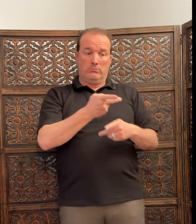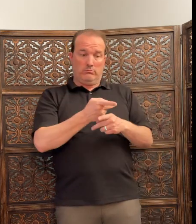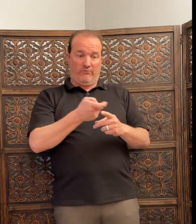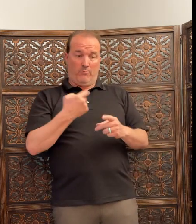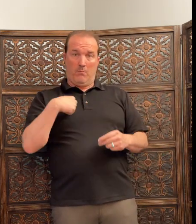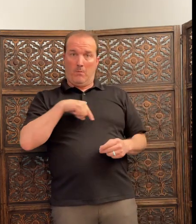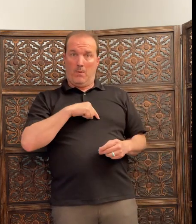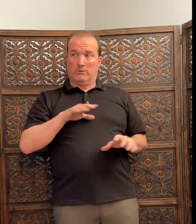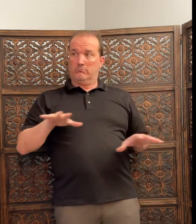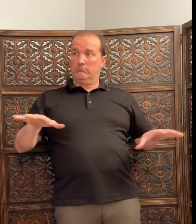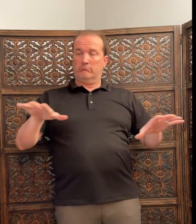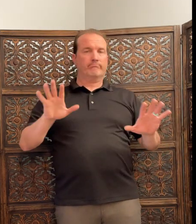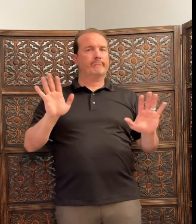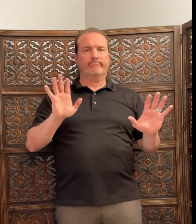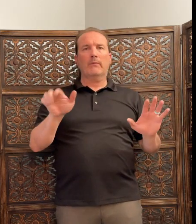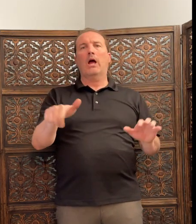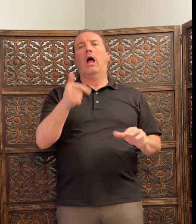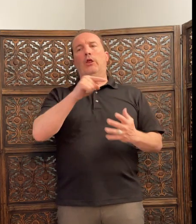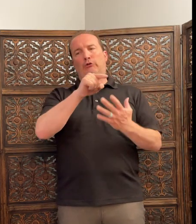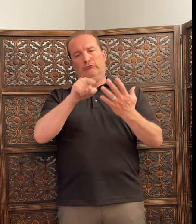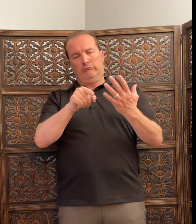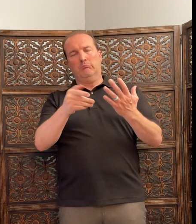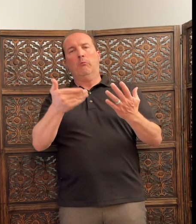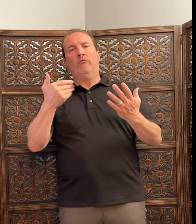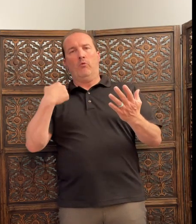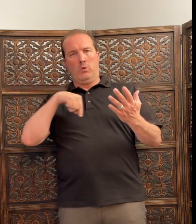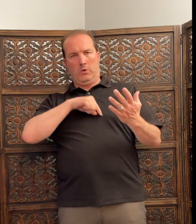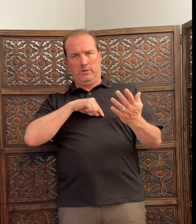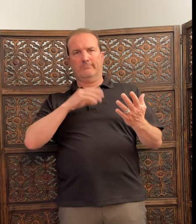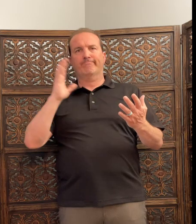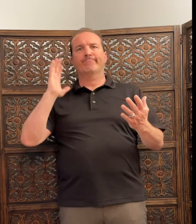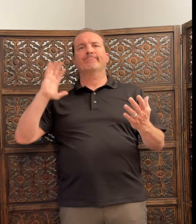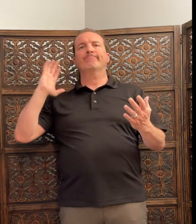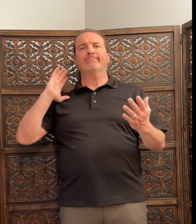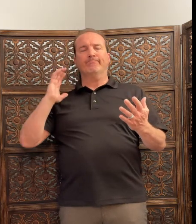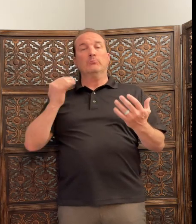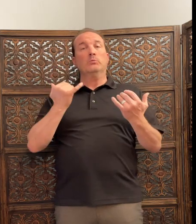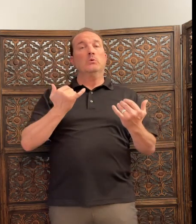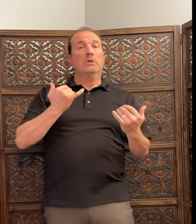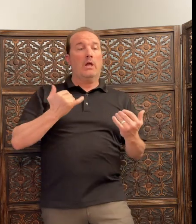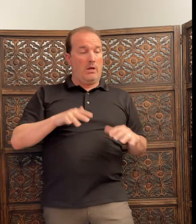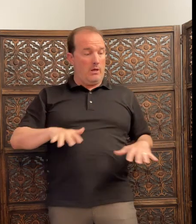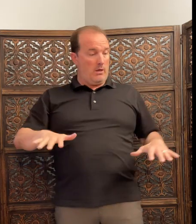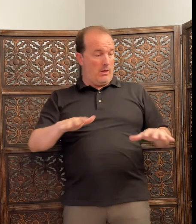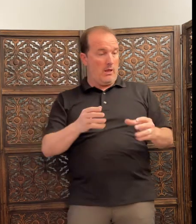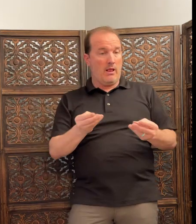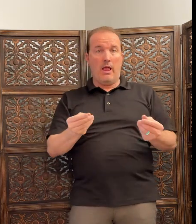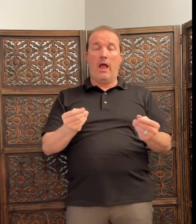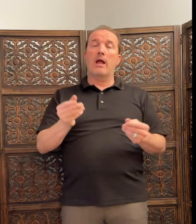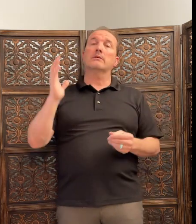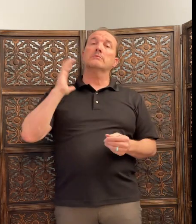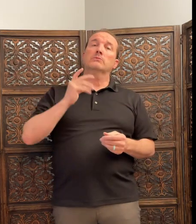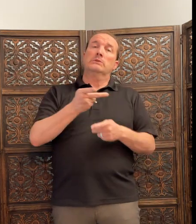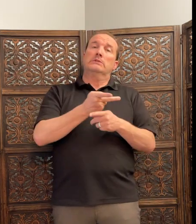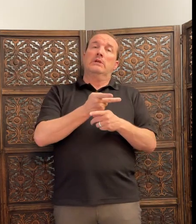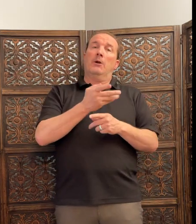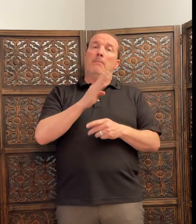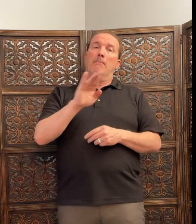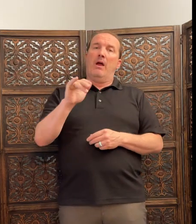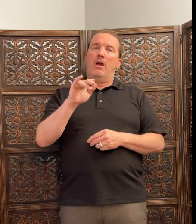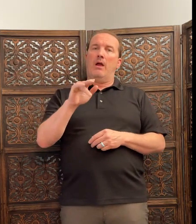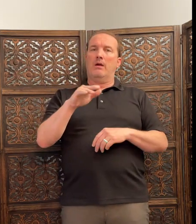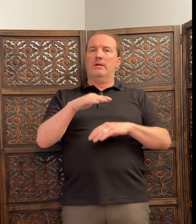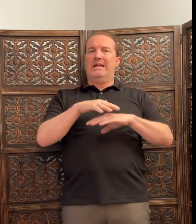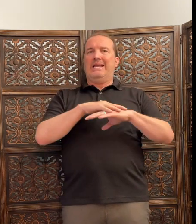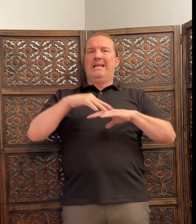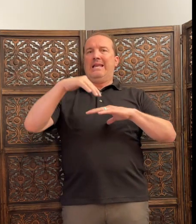not always cared for by us. It was cared for by others who came before us. Today, I rest on the lands that were once cared